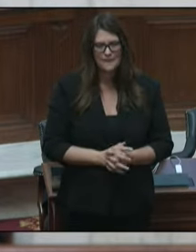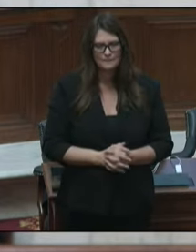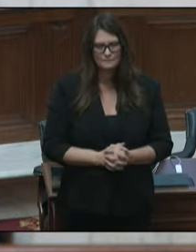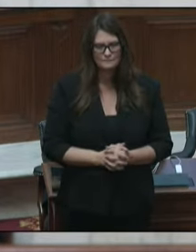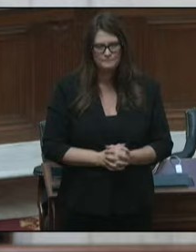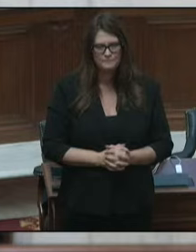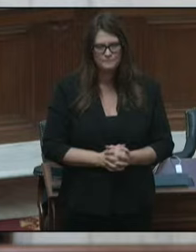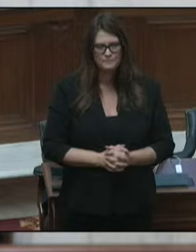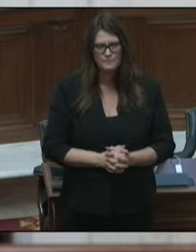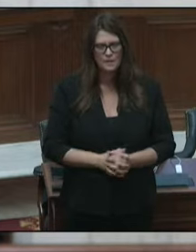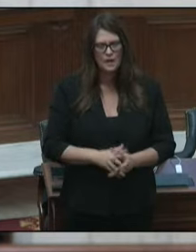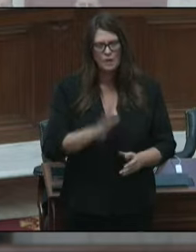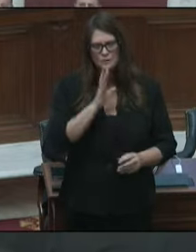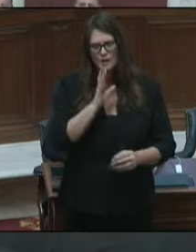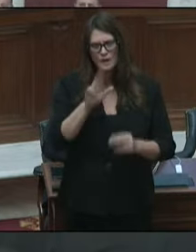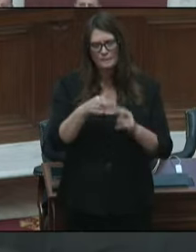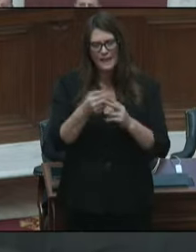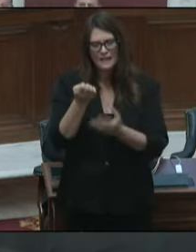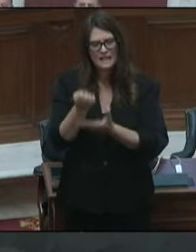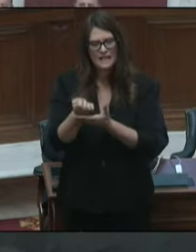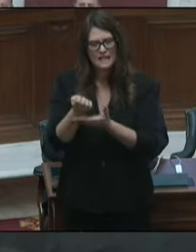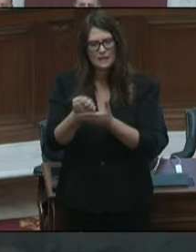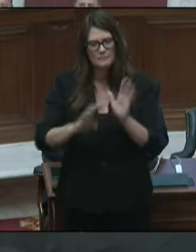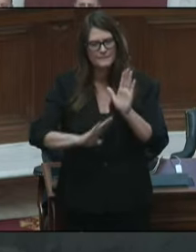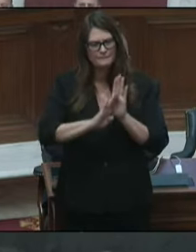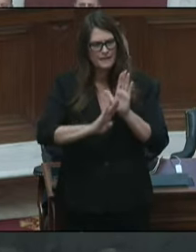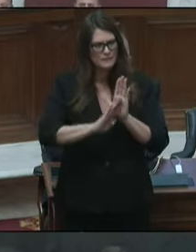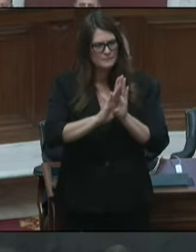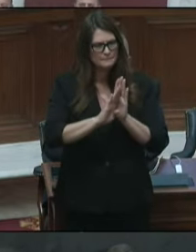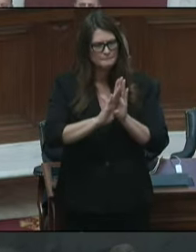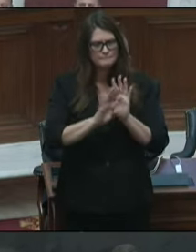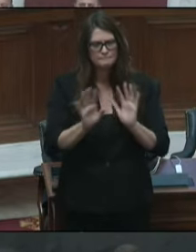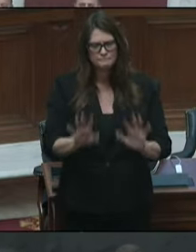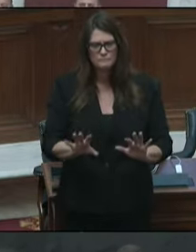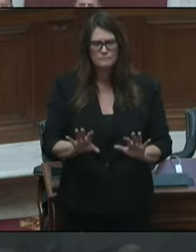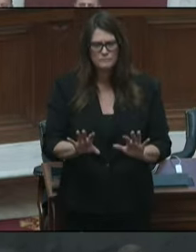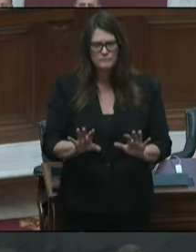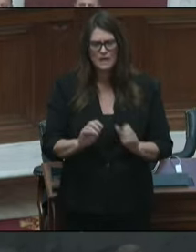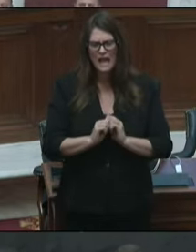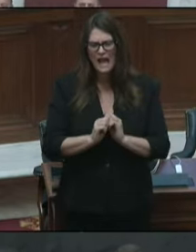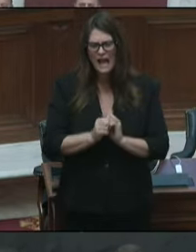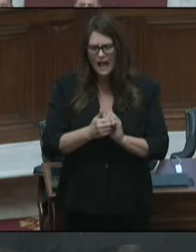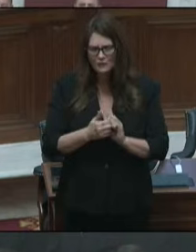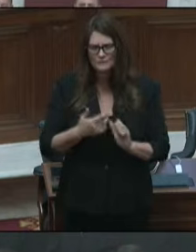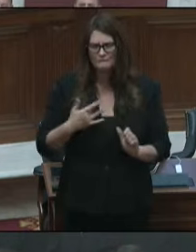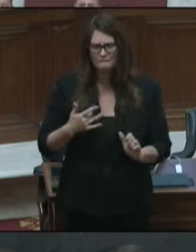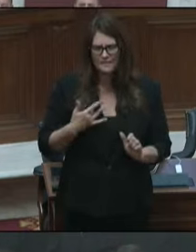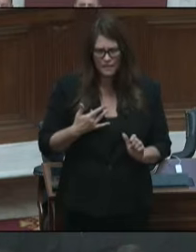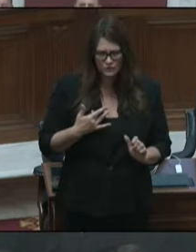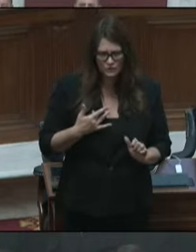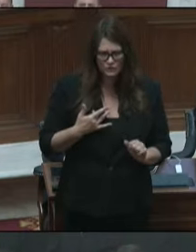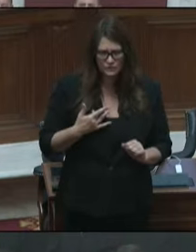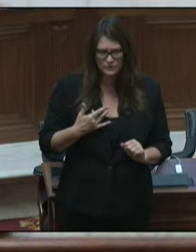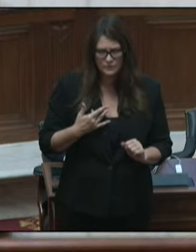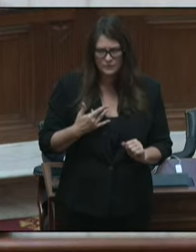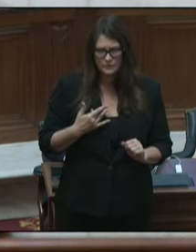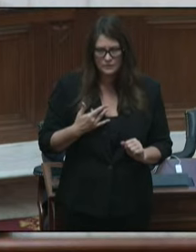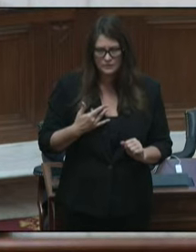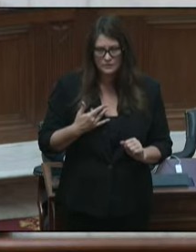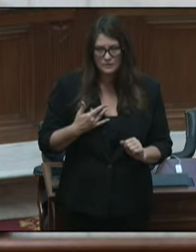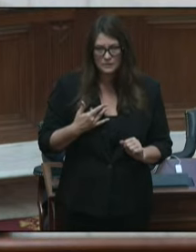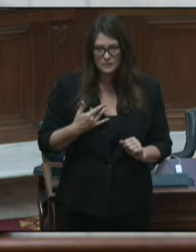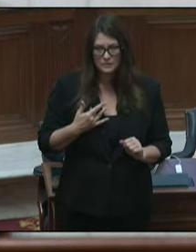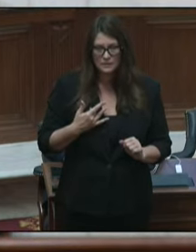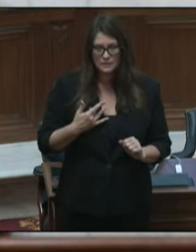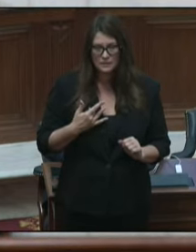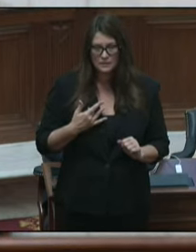a second about economic development, here's what I'd say to you. How does it feel? How does it feel to go